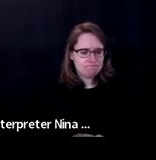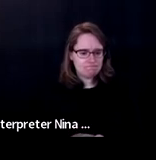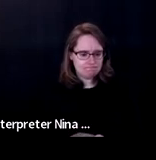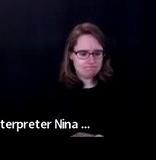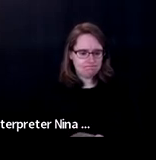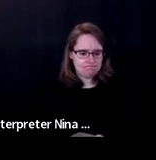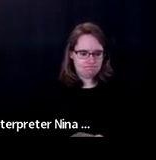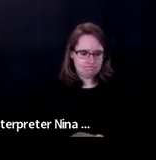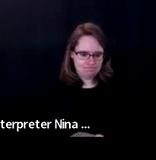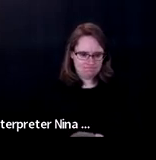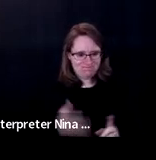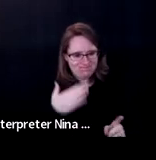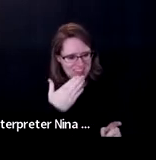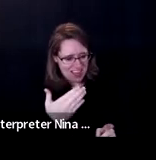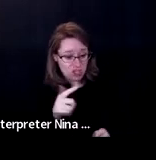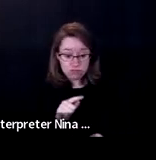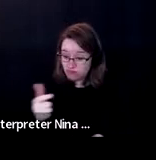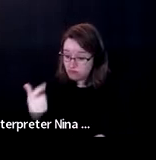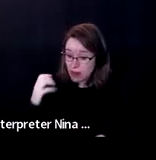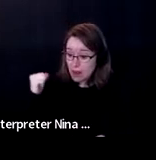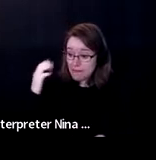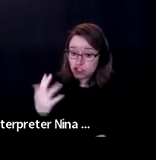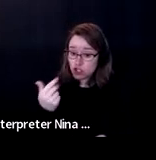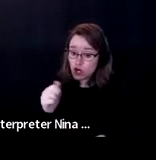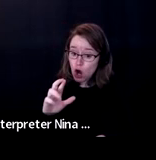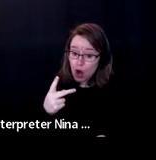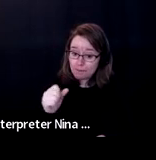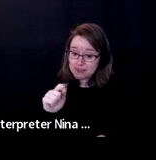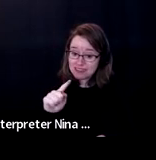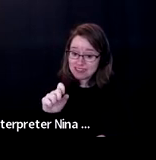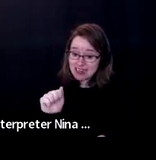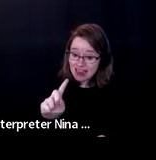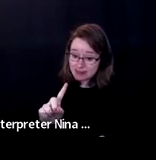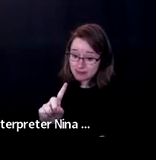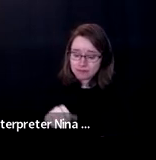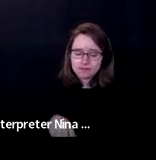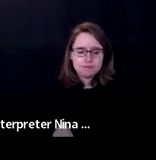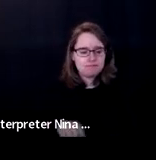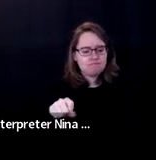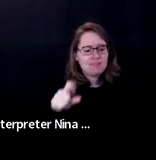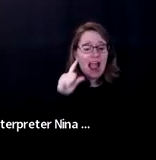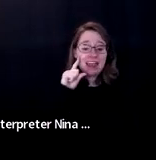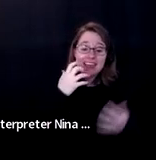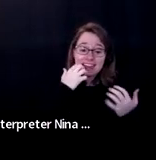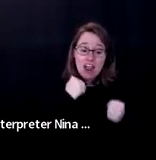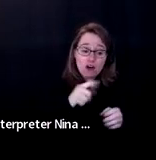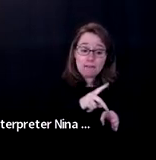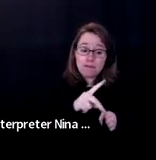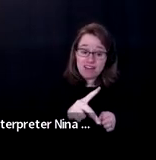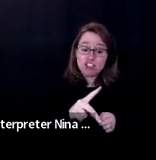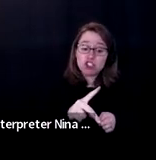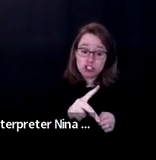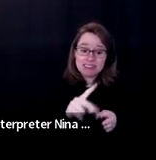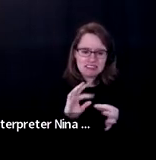Thanks, Commissioner. We'll turn it to Commissioner Harpstead and then Marcus. Yep, I think your caring profession support belongs up in your healthcare area.